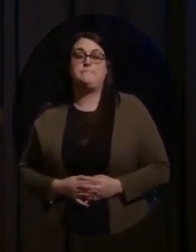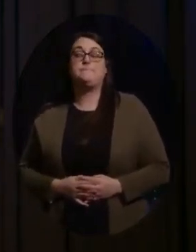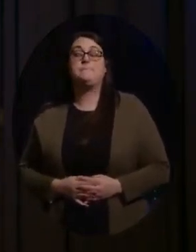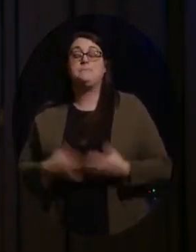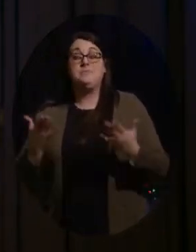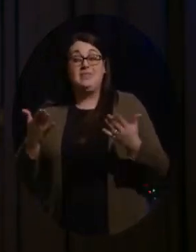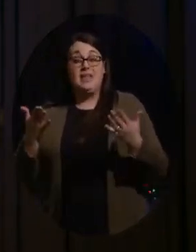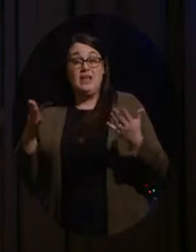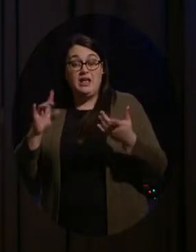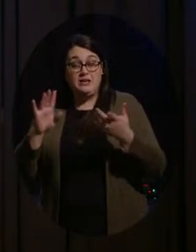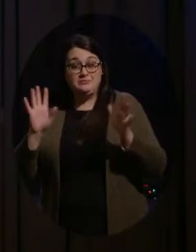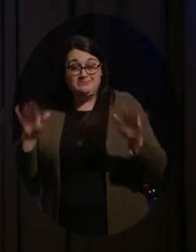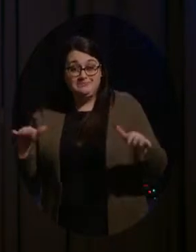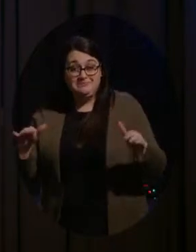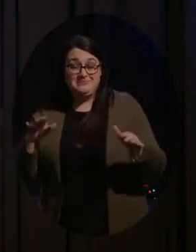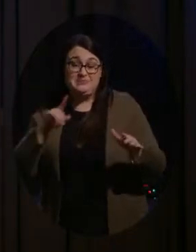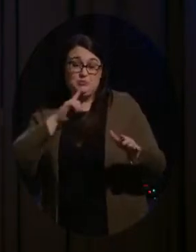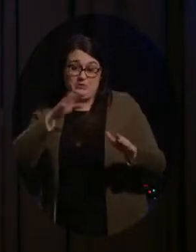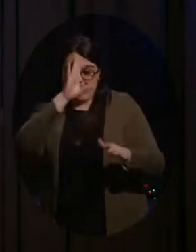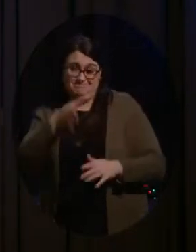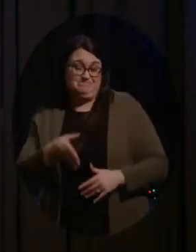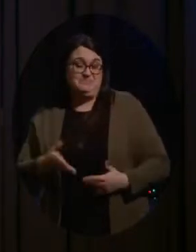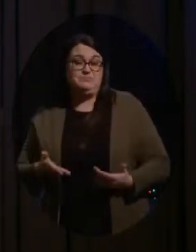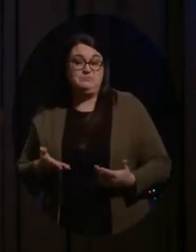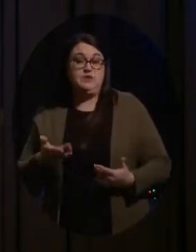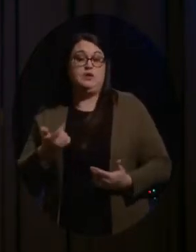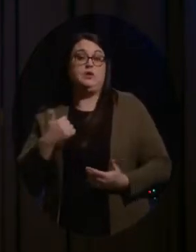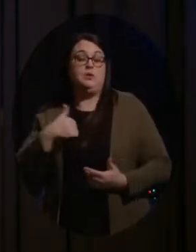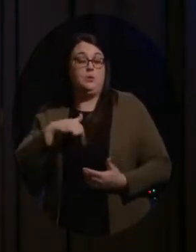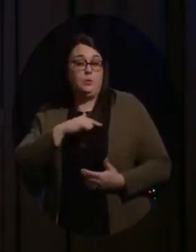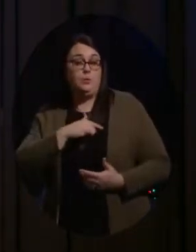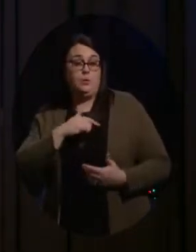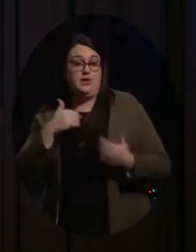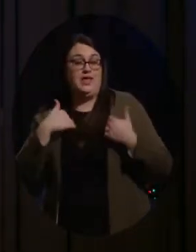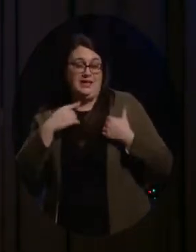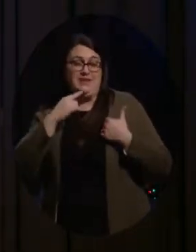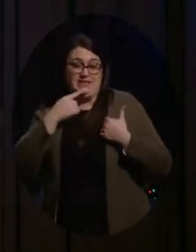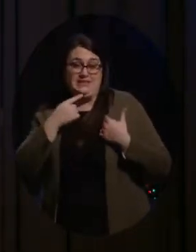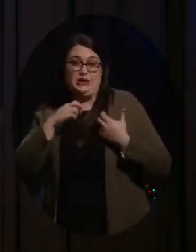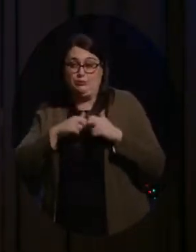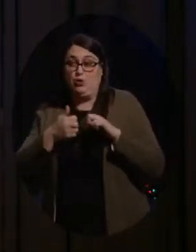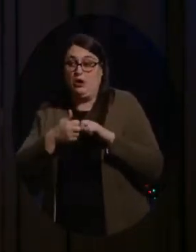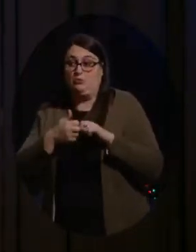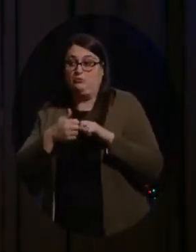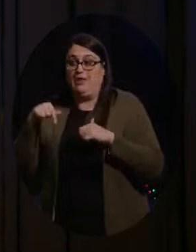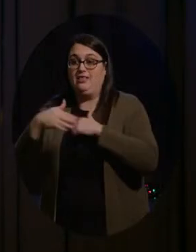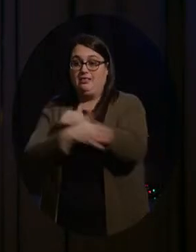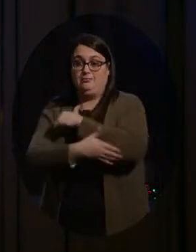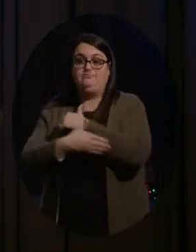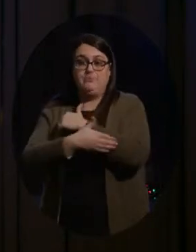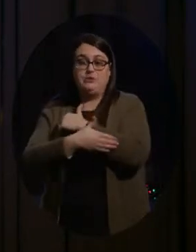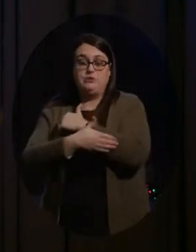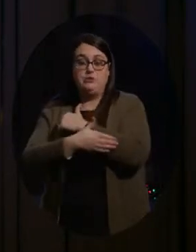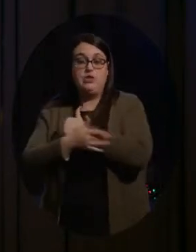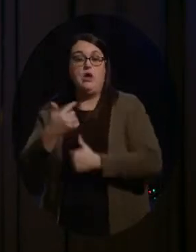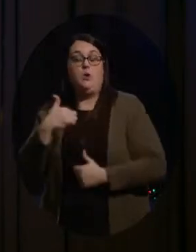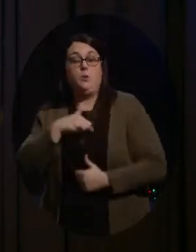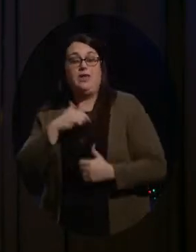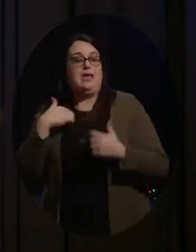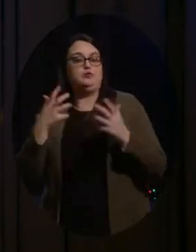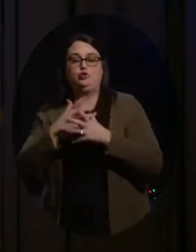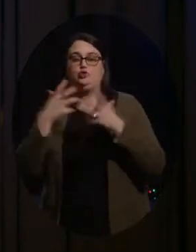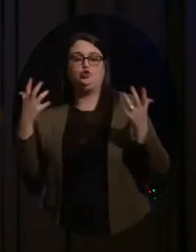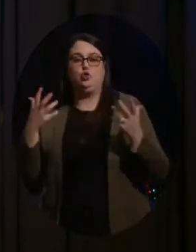Folks, I'm going to be frank with you all tonight. We have a serious problem in this country. We have too